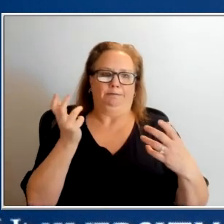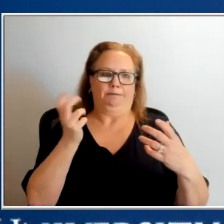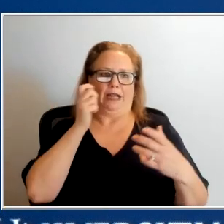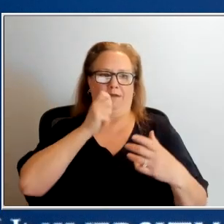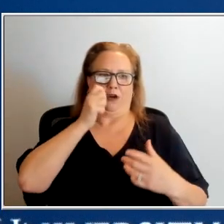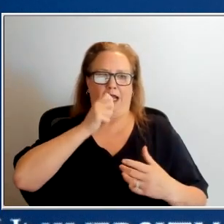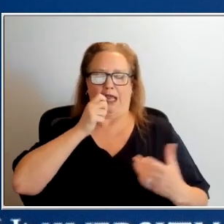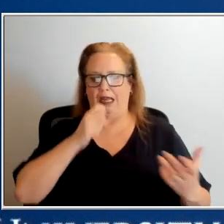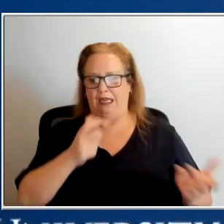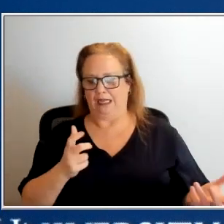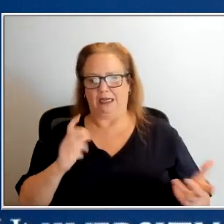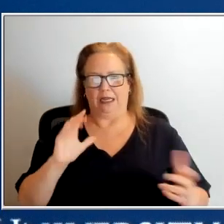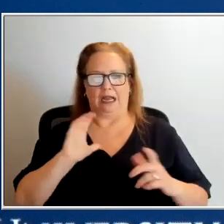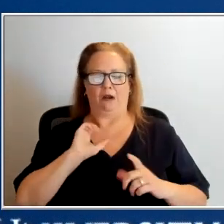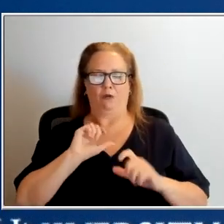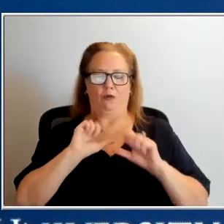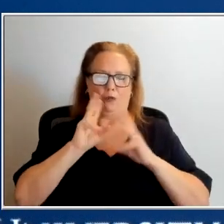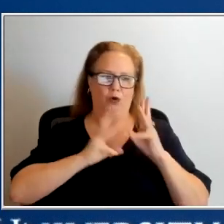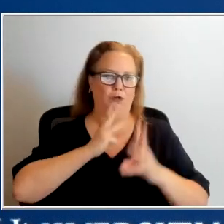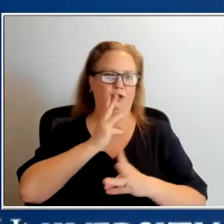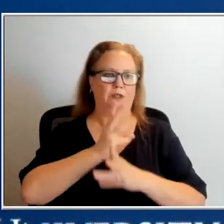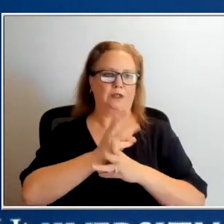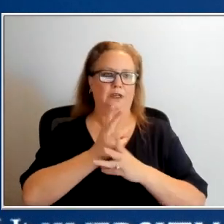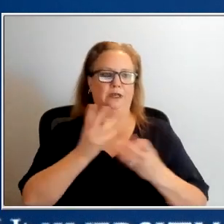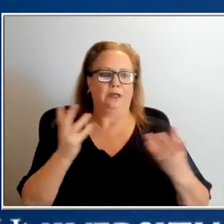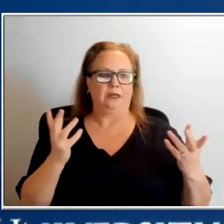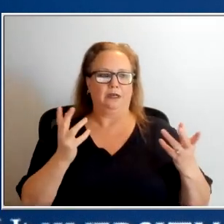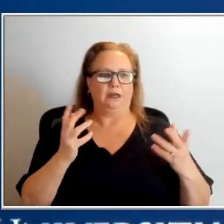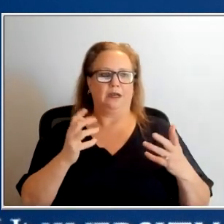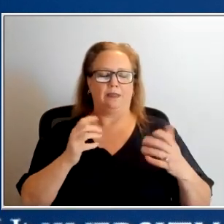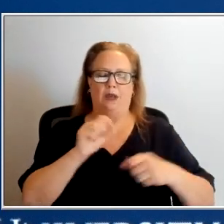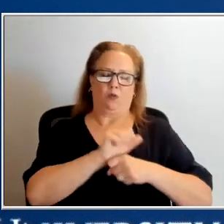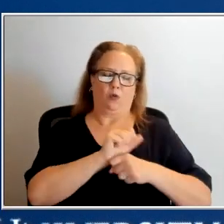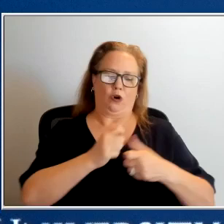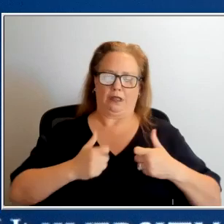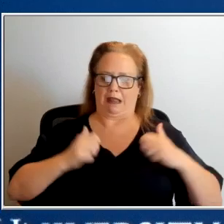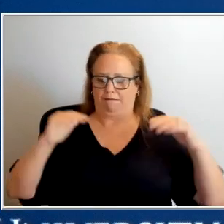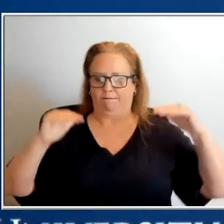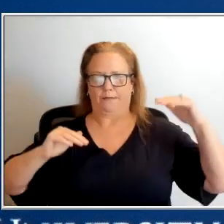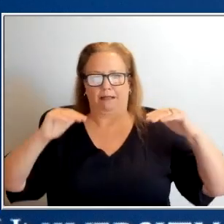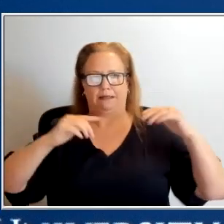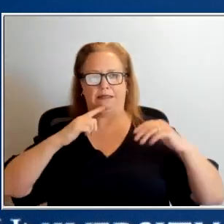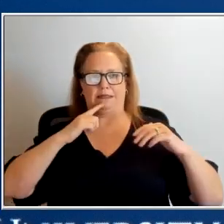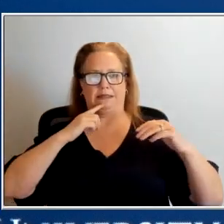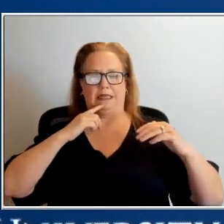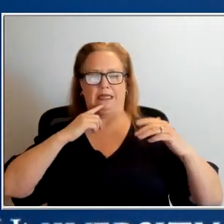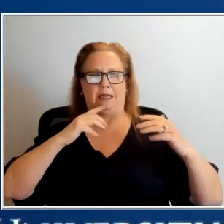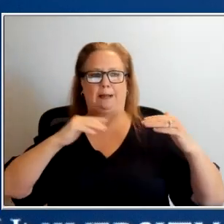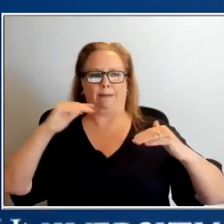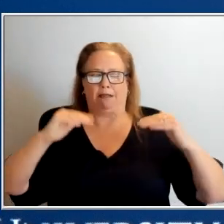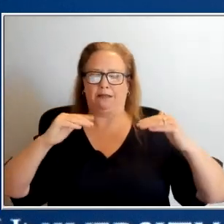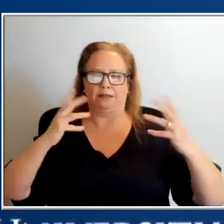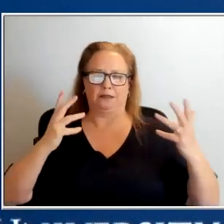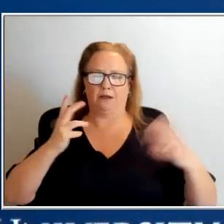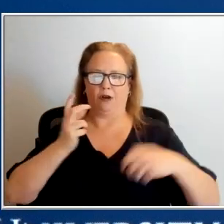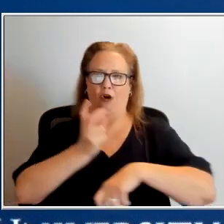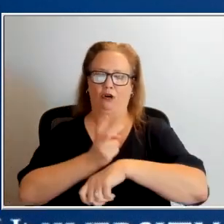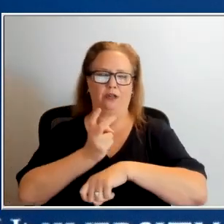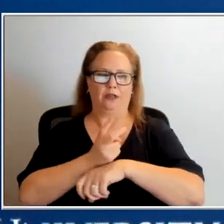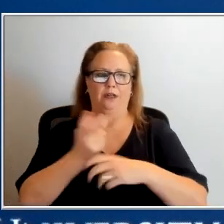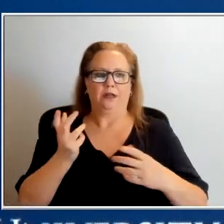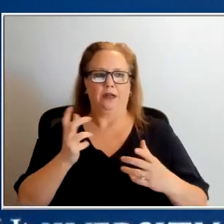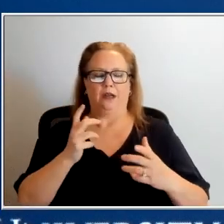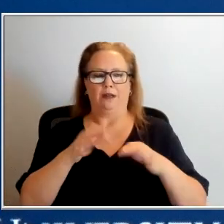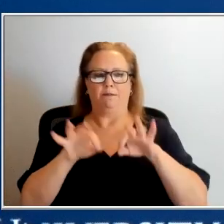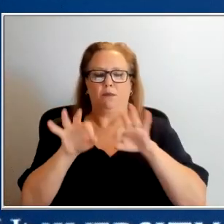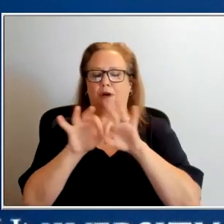and in our society, and not work-life balance, but just like to say balance is so hard to come by. And I think it is important. I love this